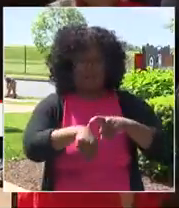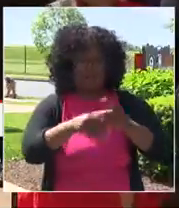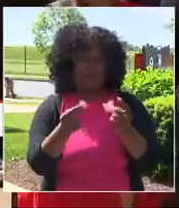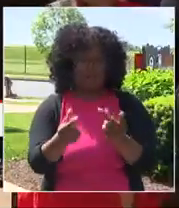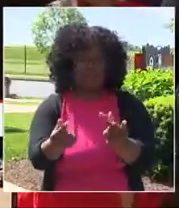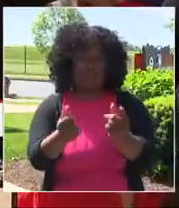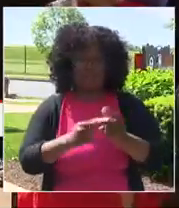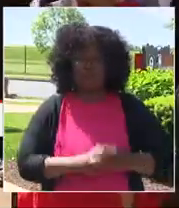Council member.